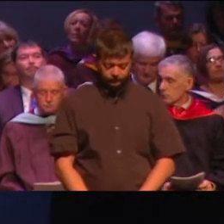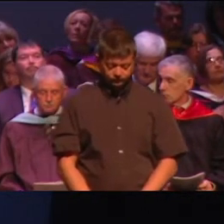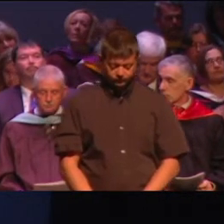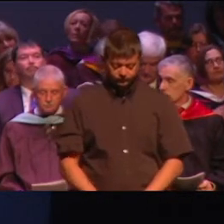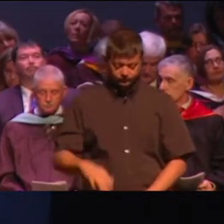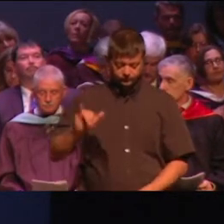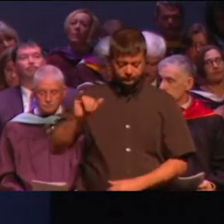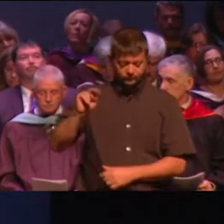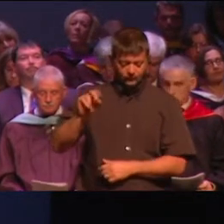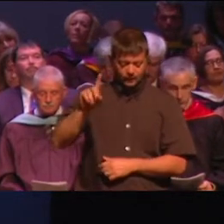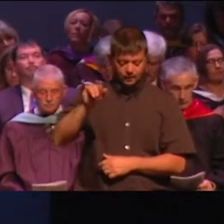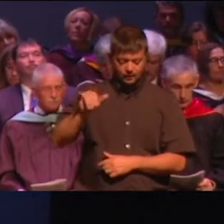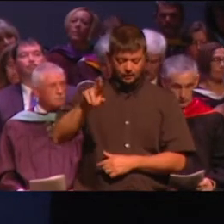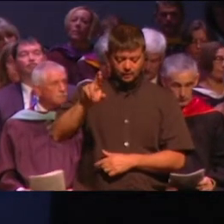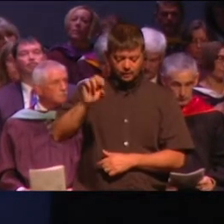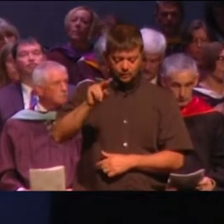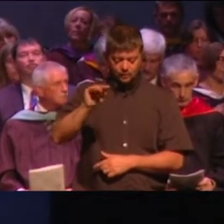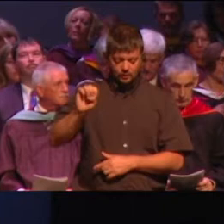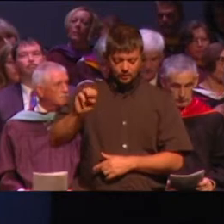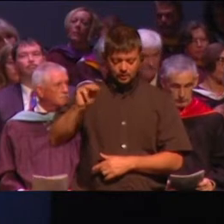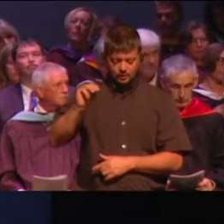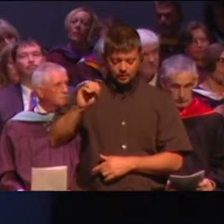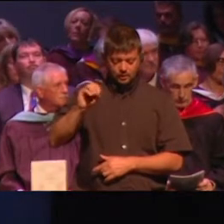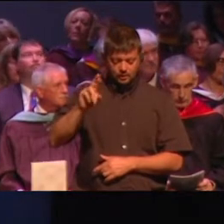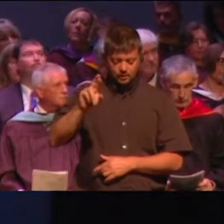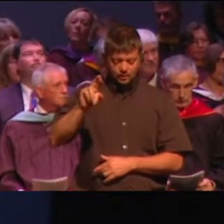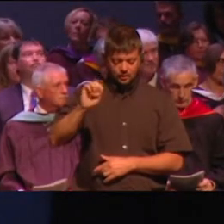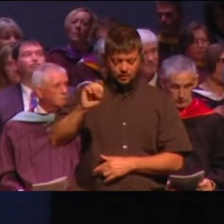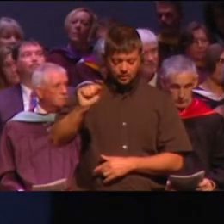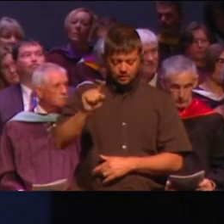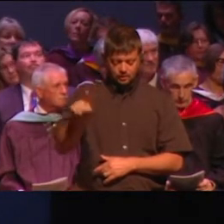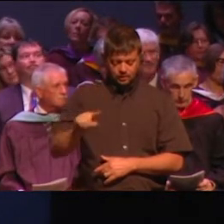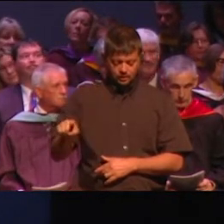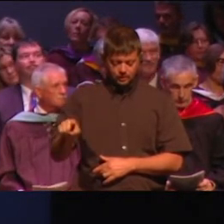India Renee Morez.